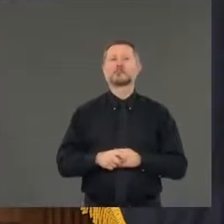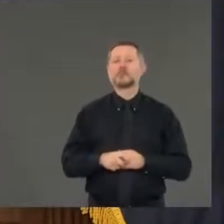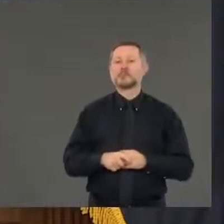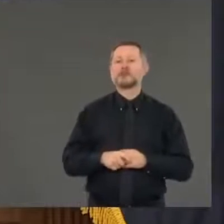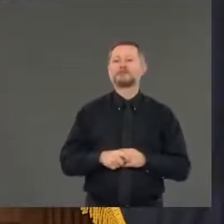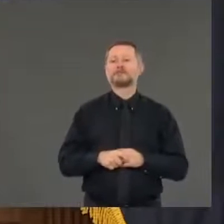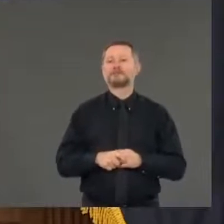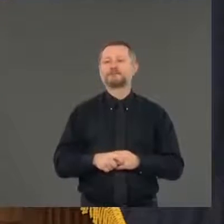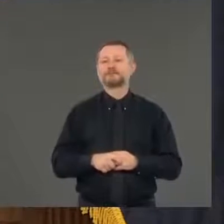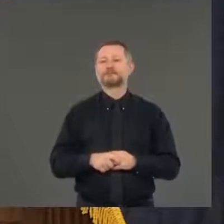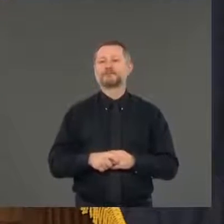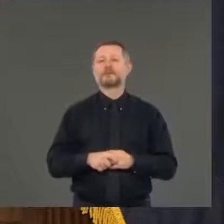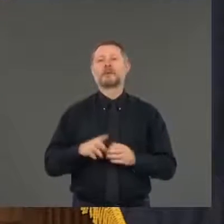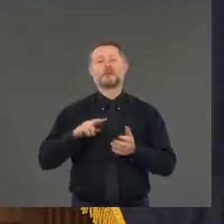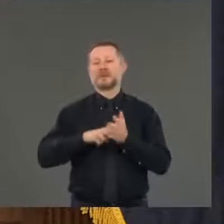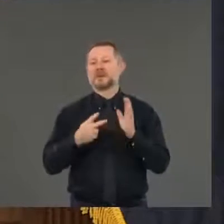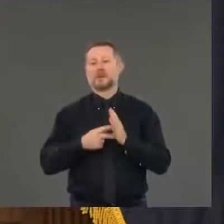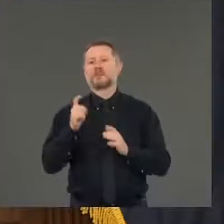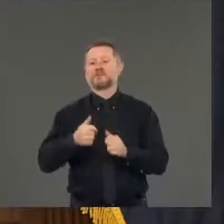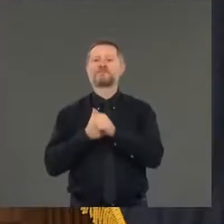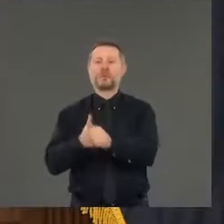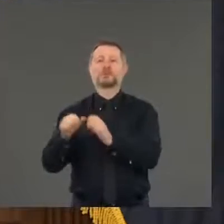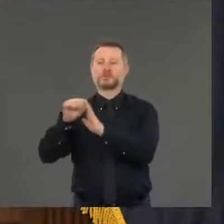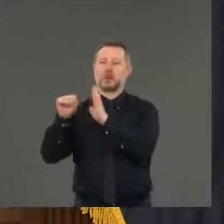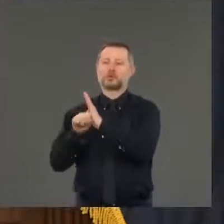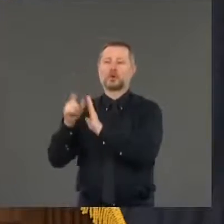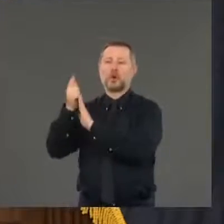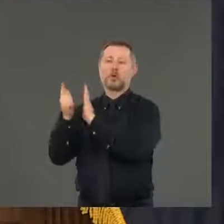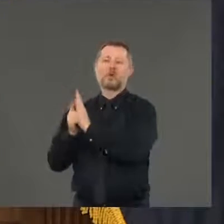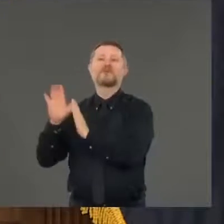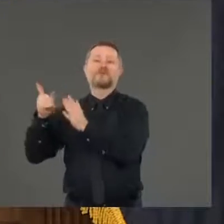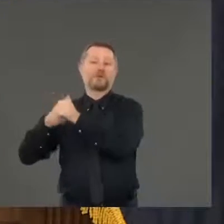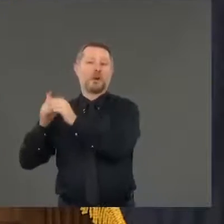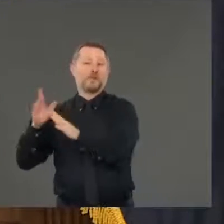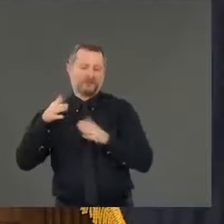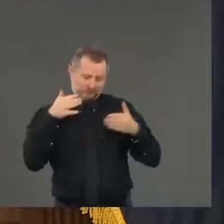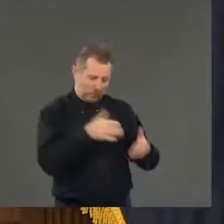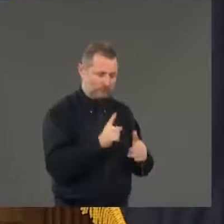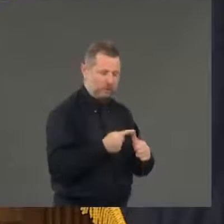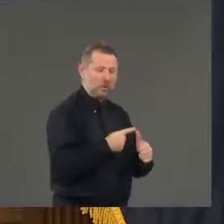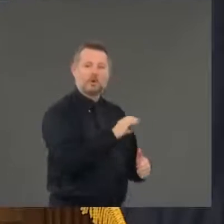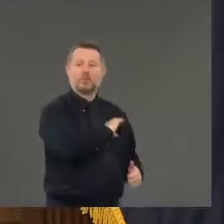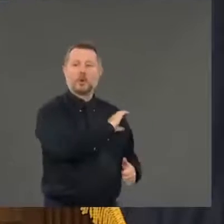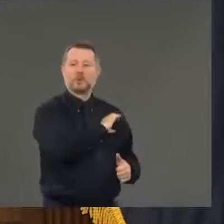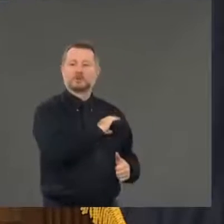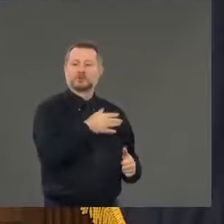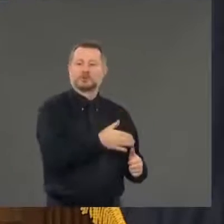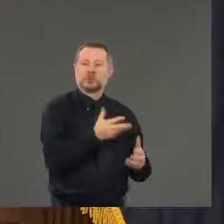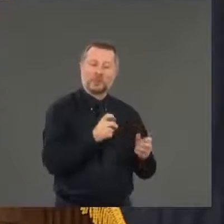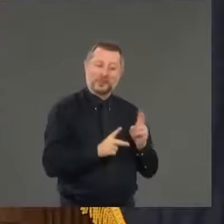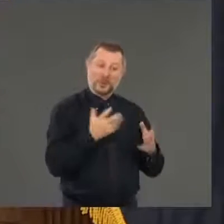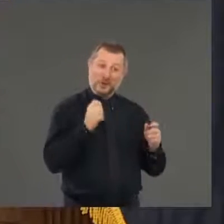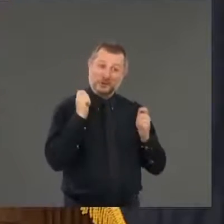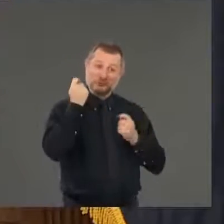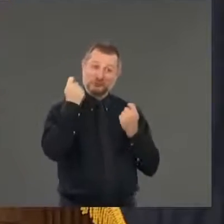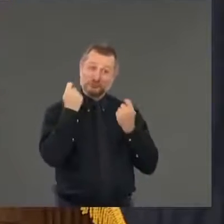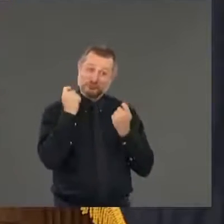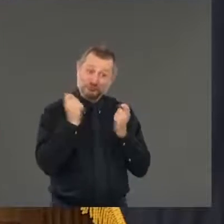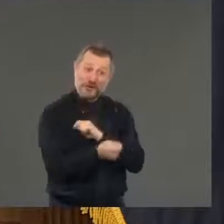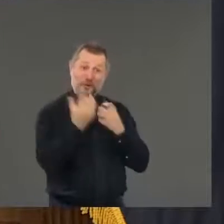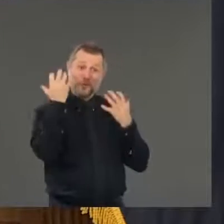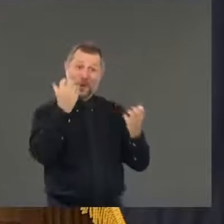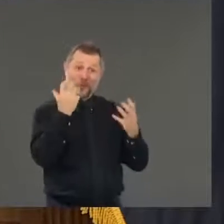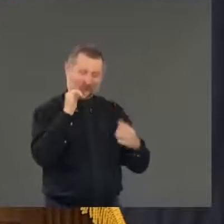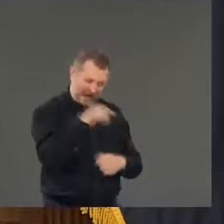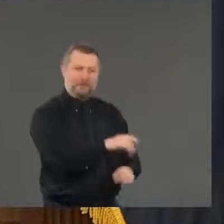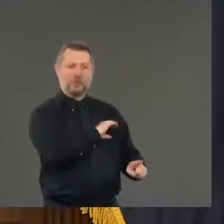Meaning it's a function of state law. Let's start with what people are demanding change. People are demanding change for